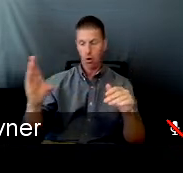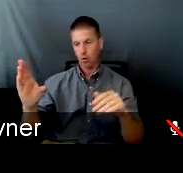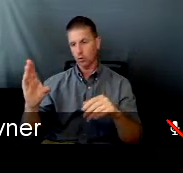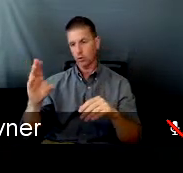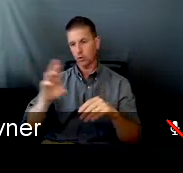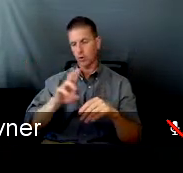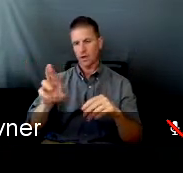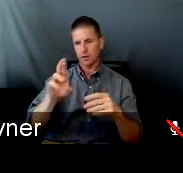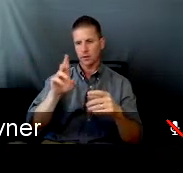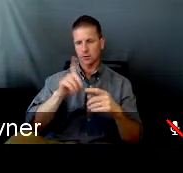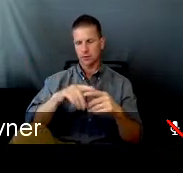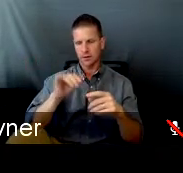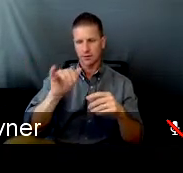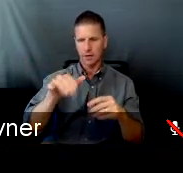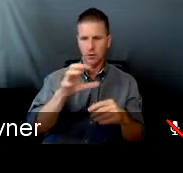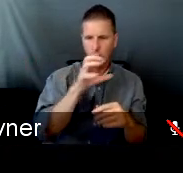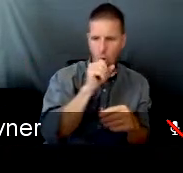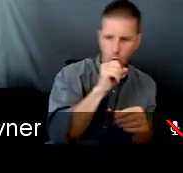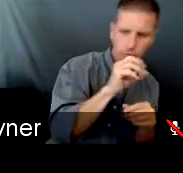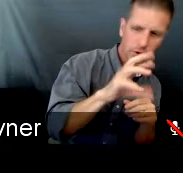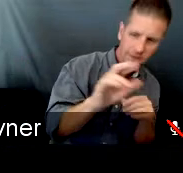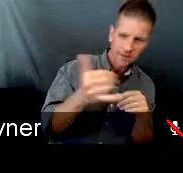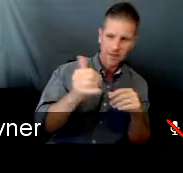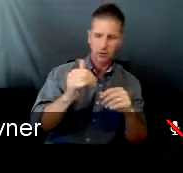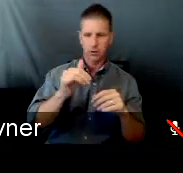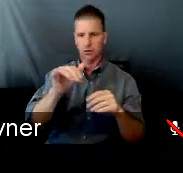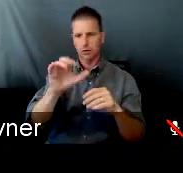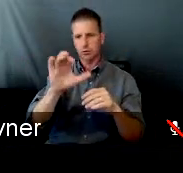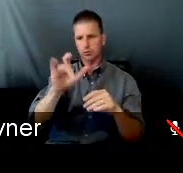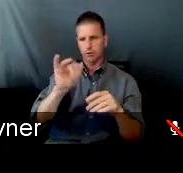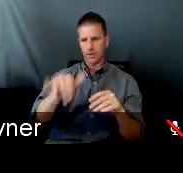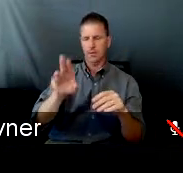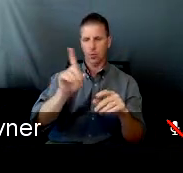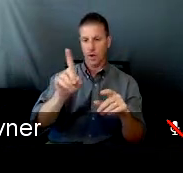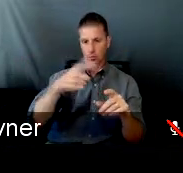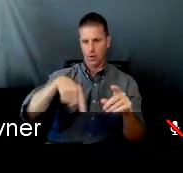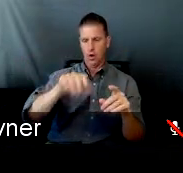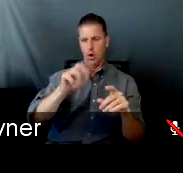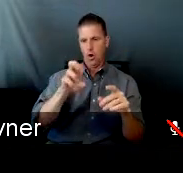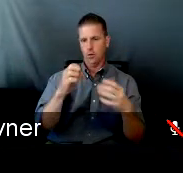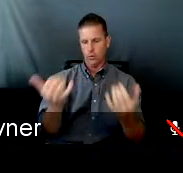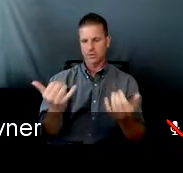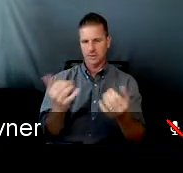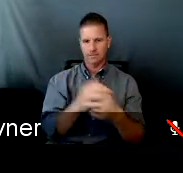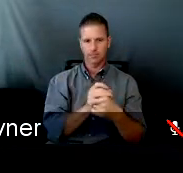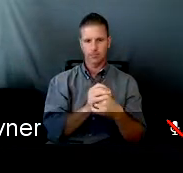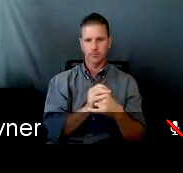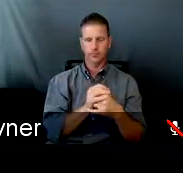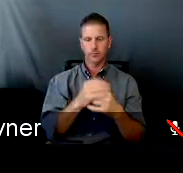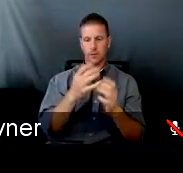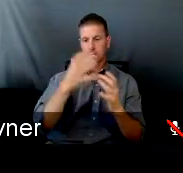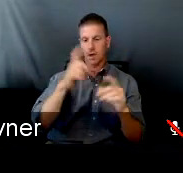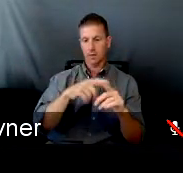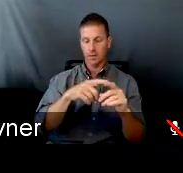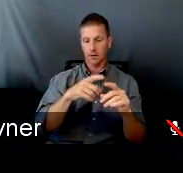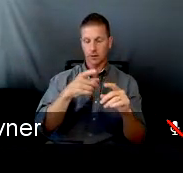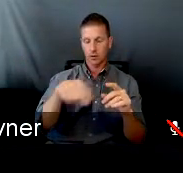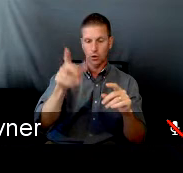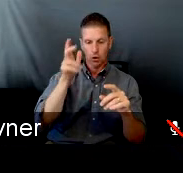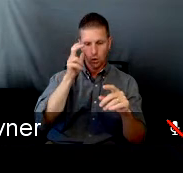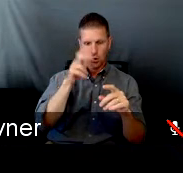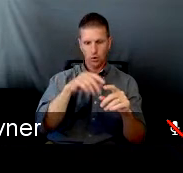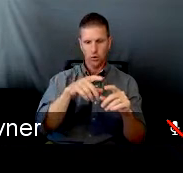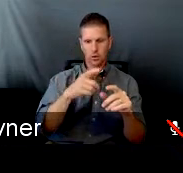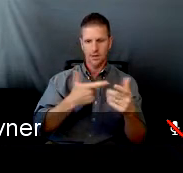to that little orange or yellow circle that I put us on. That's where we are. That's present day. And so a lot of the science you just heard kind of lives inside